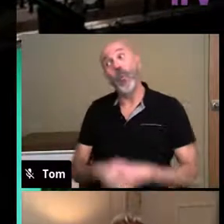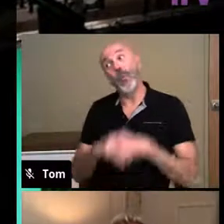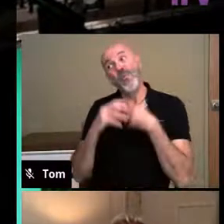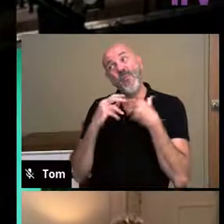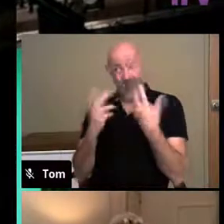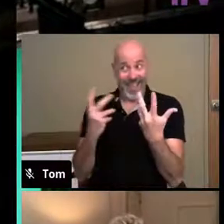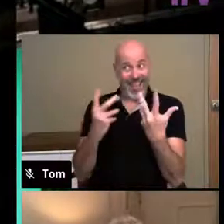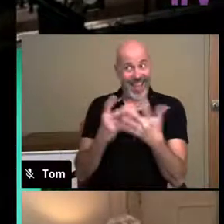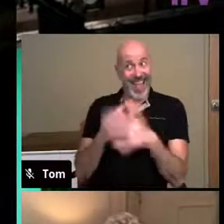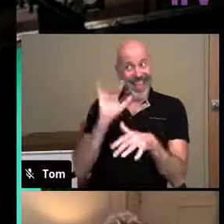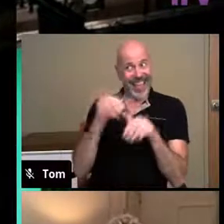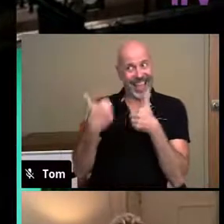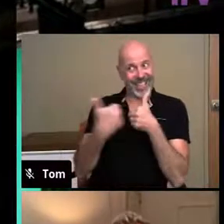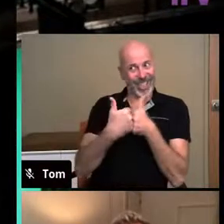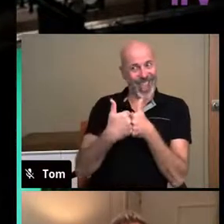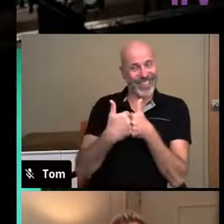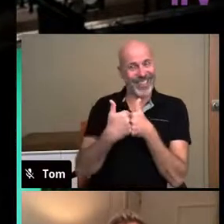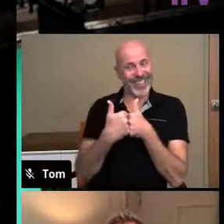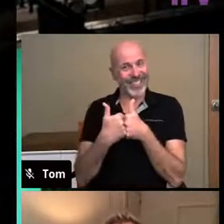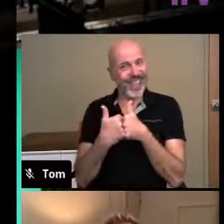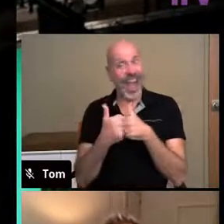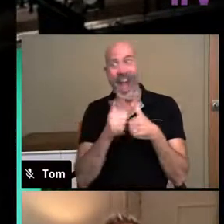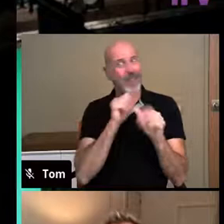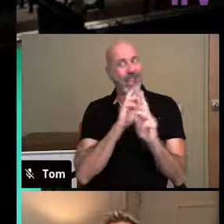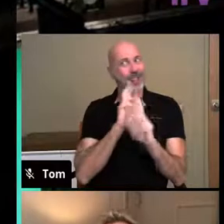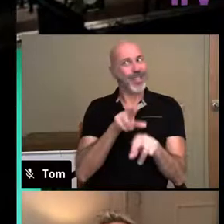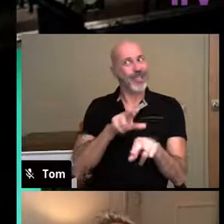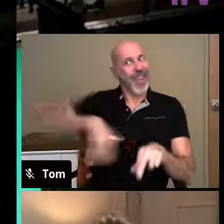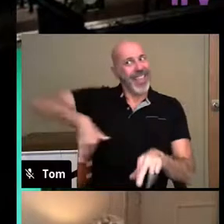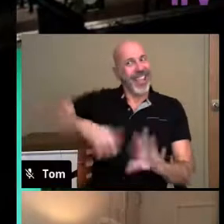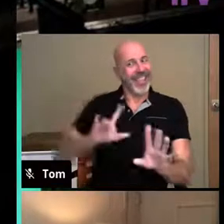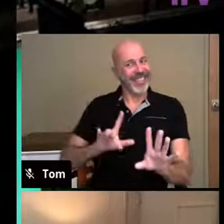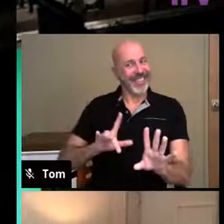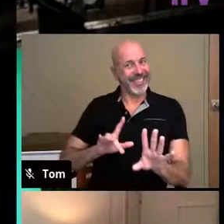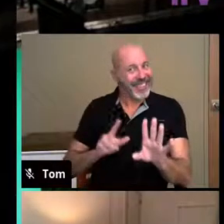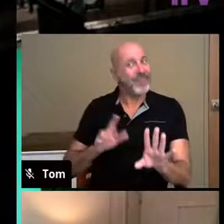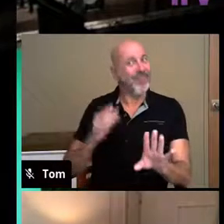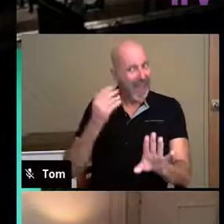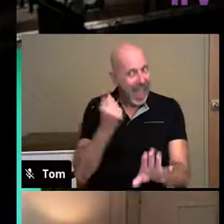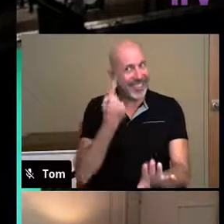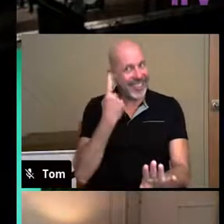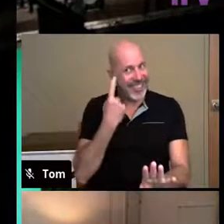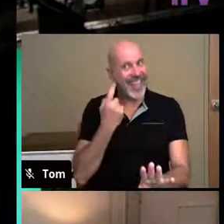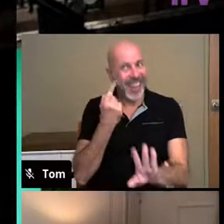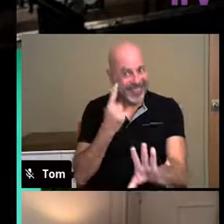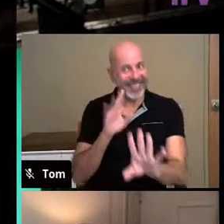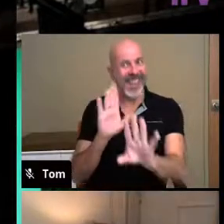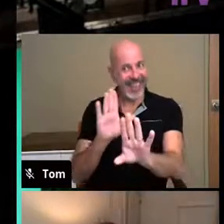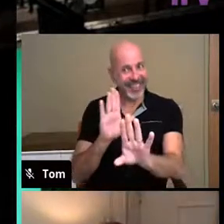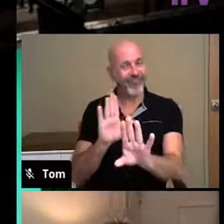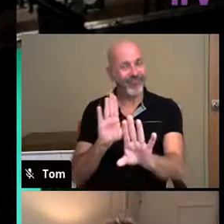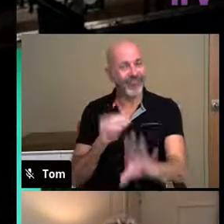Well, that's a challenge. I'm not going to respond yet, but I'm hearing you. I'm hearing you.